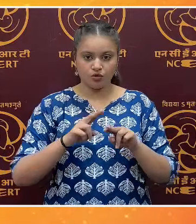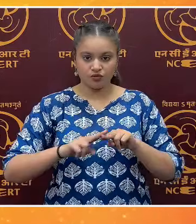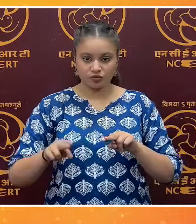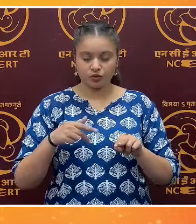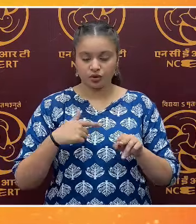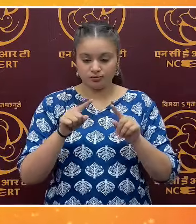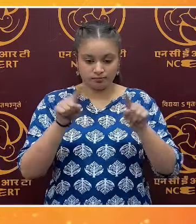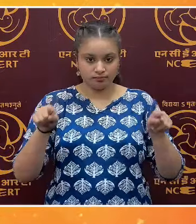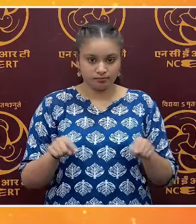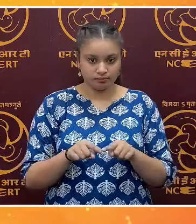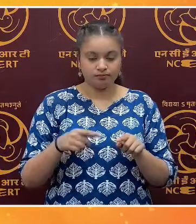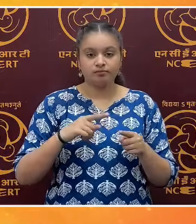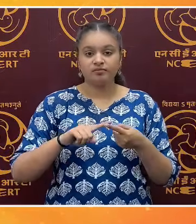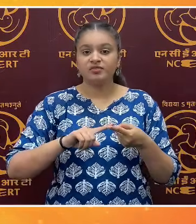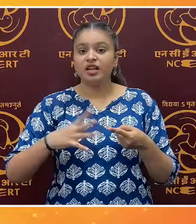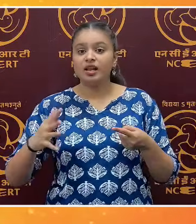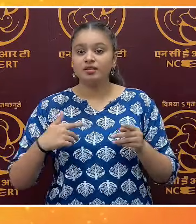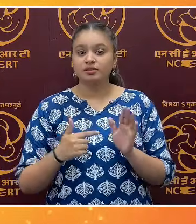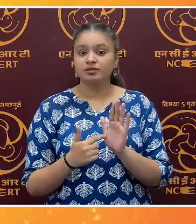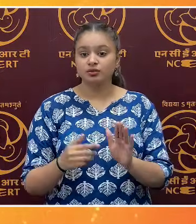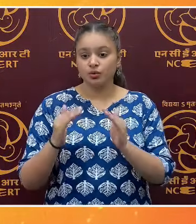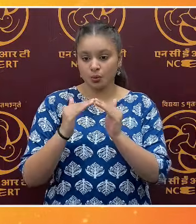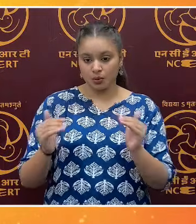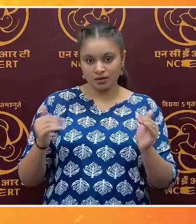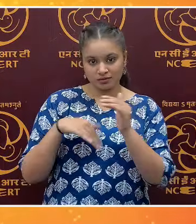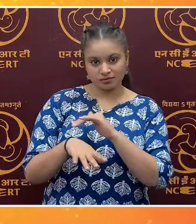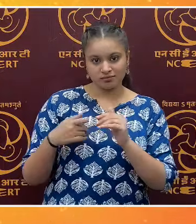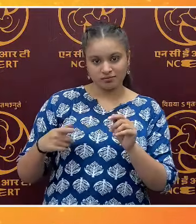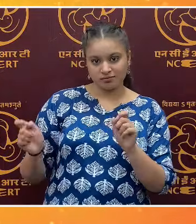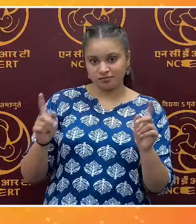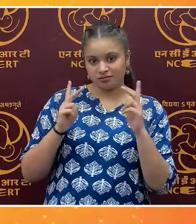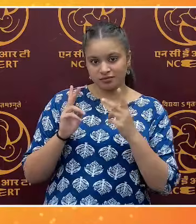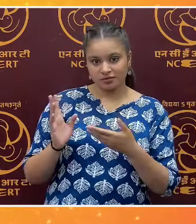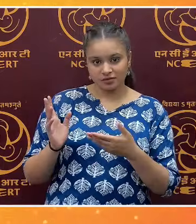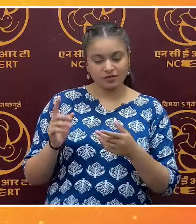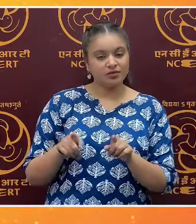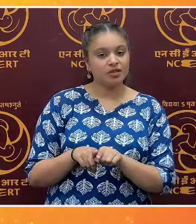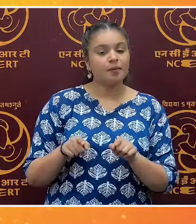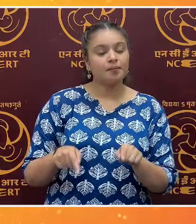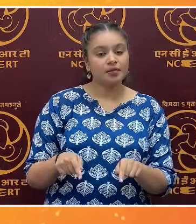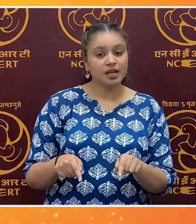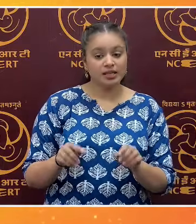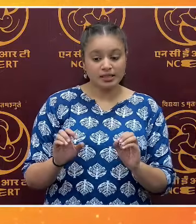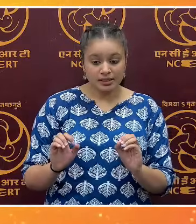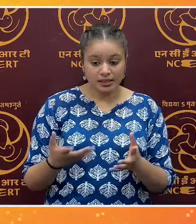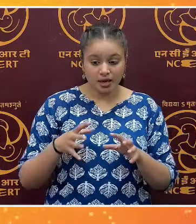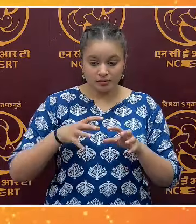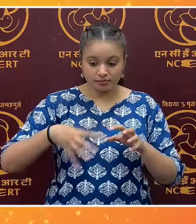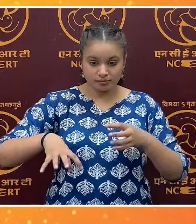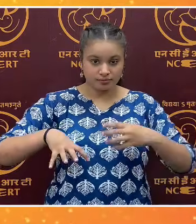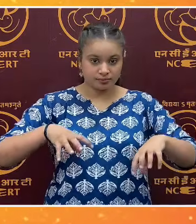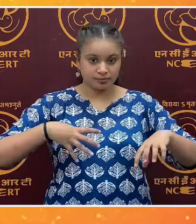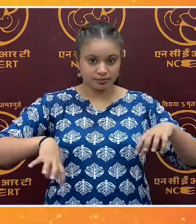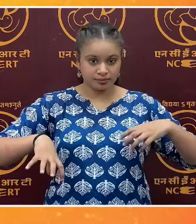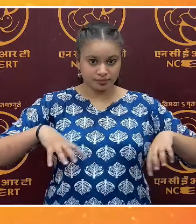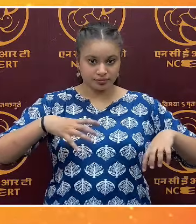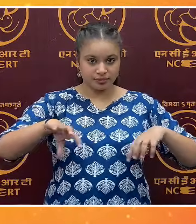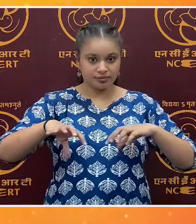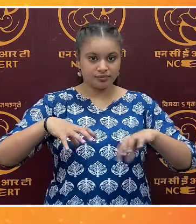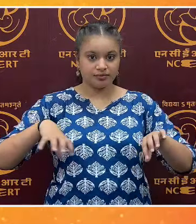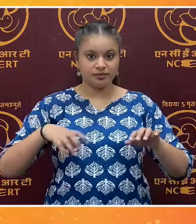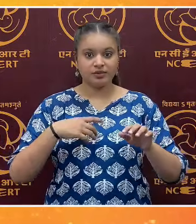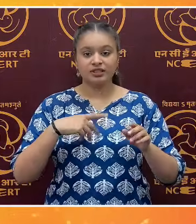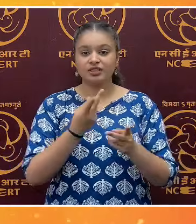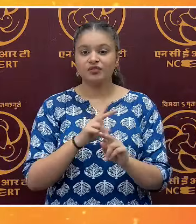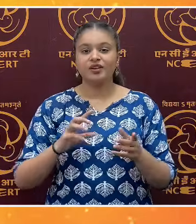electrical component which are present in the house, and like from here it distribute to each and every